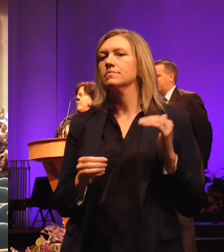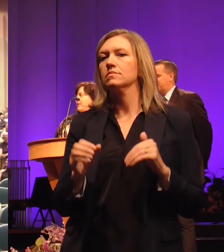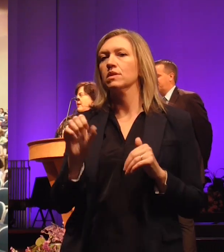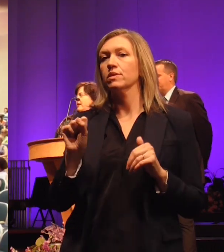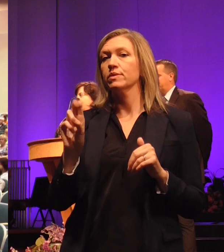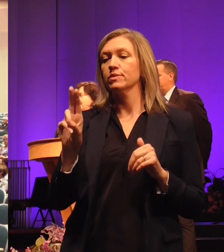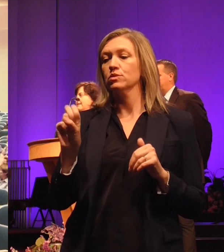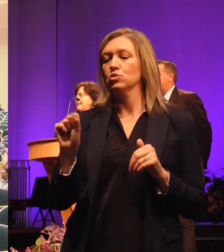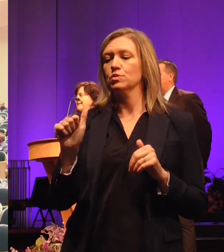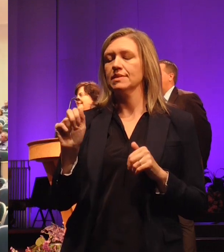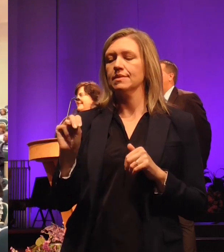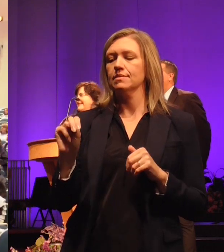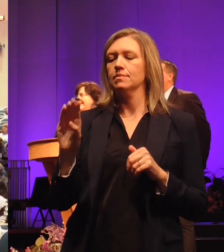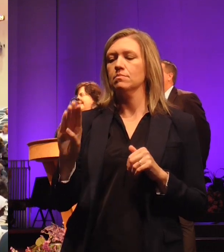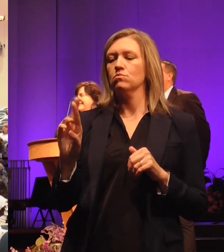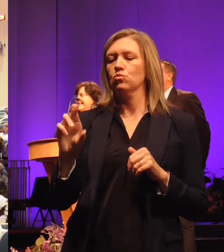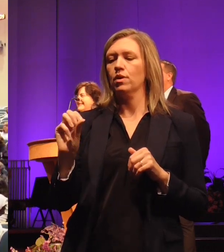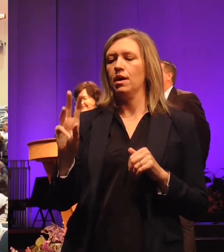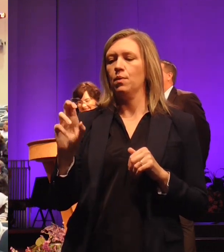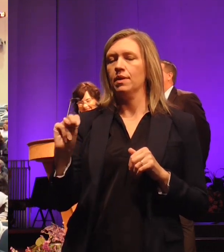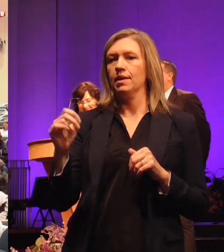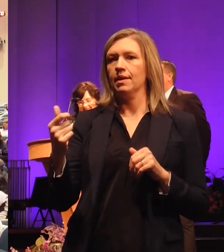and Susan Browning,